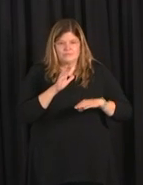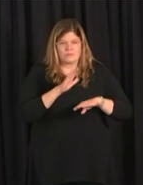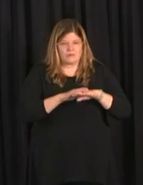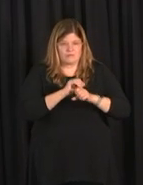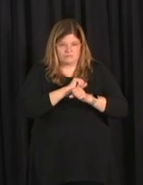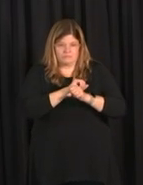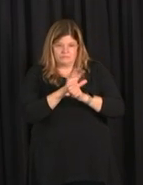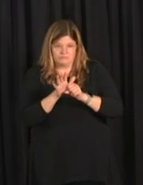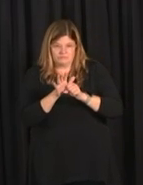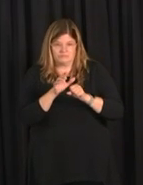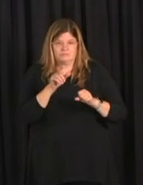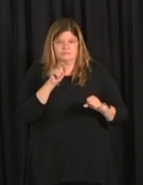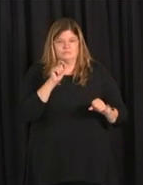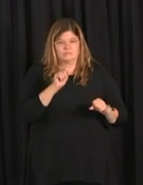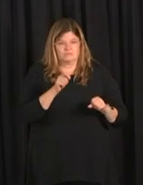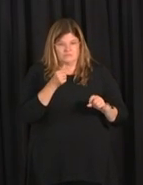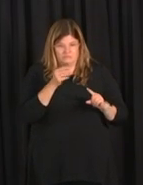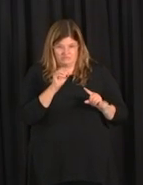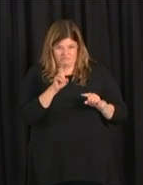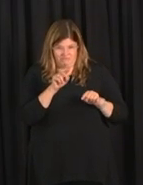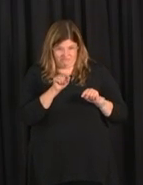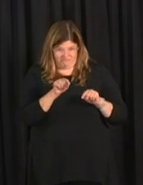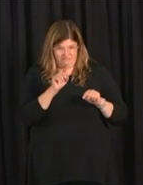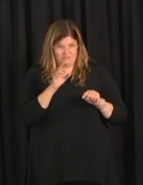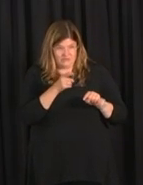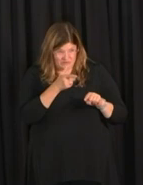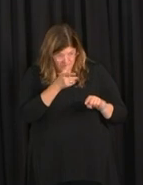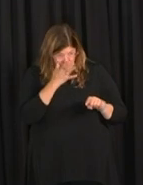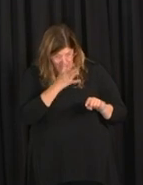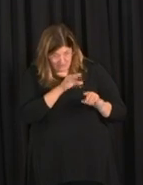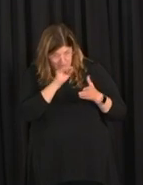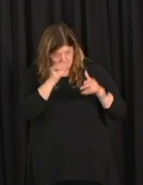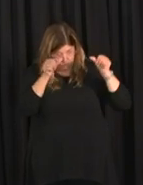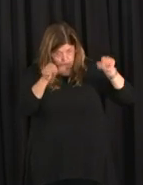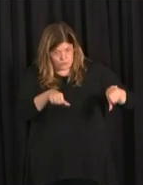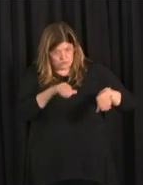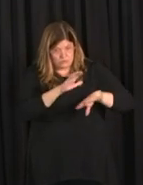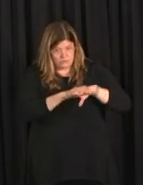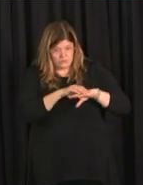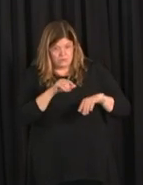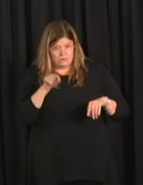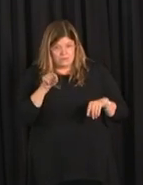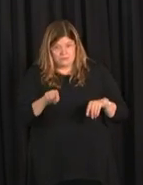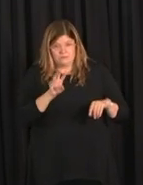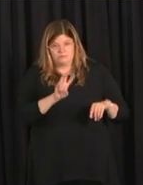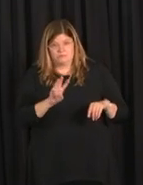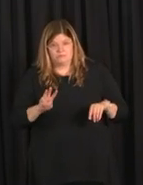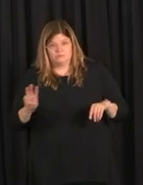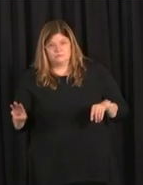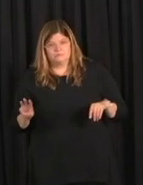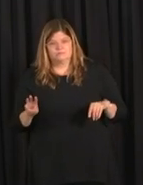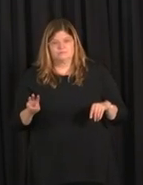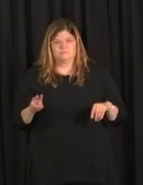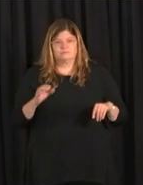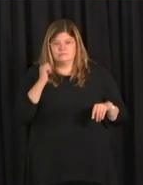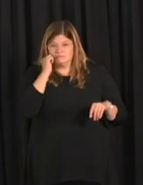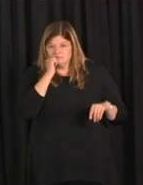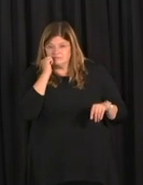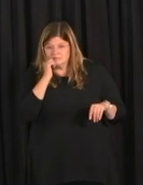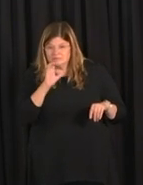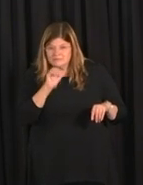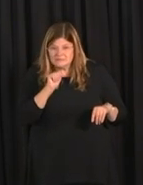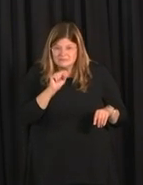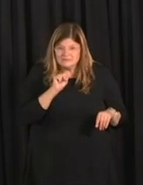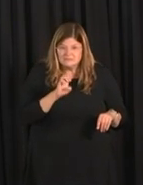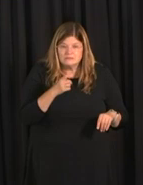coronavirus.dc.gov. So should we expect, say, in the coming days, to be able to today, like daily case rate